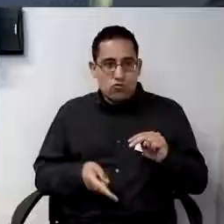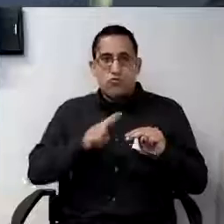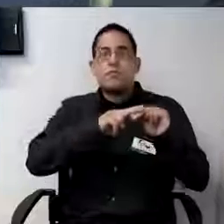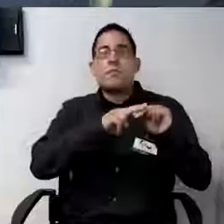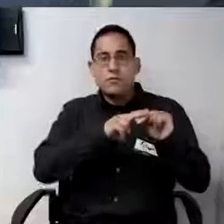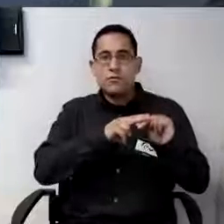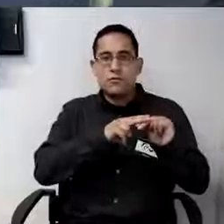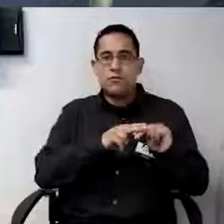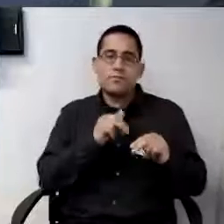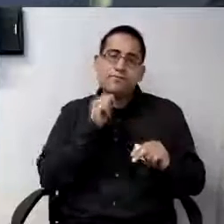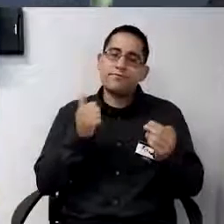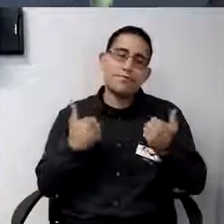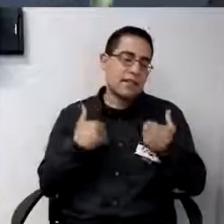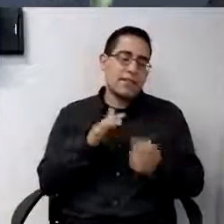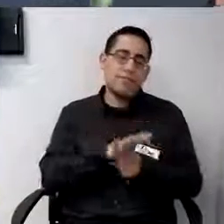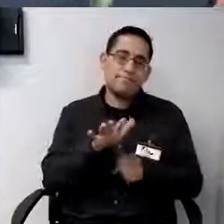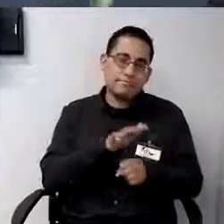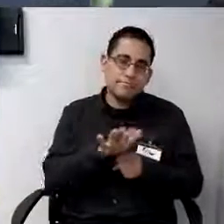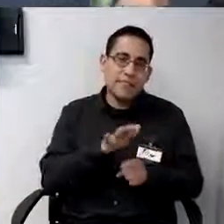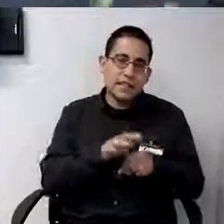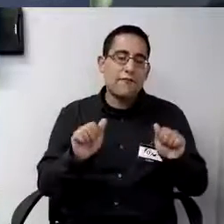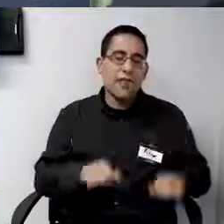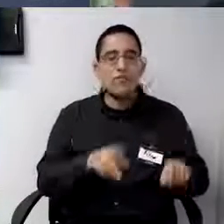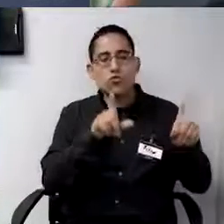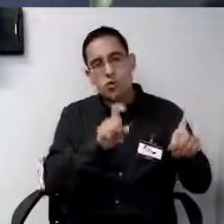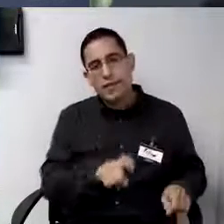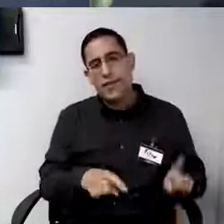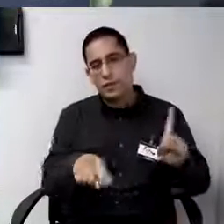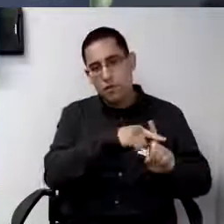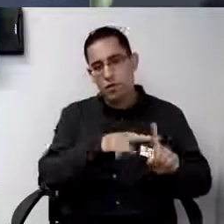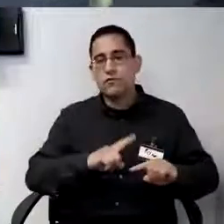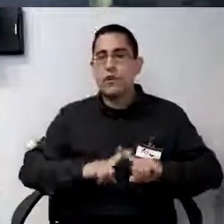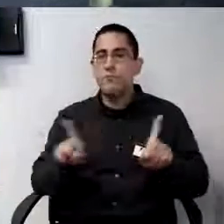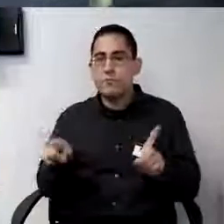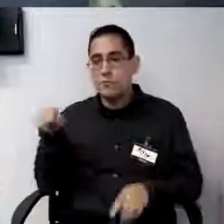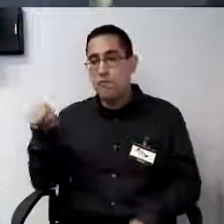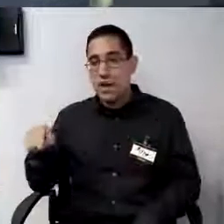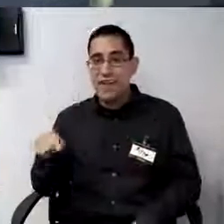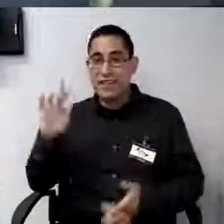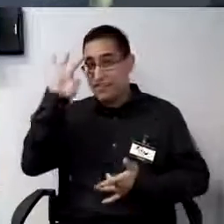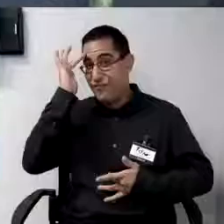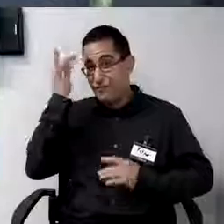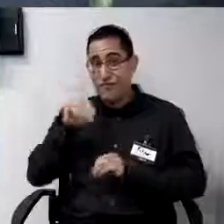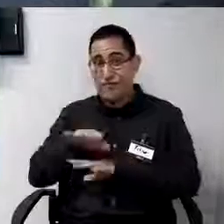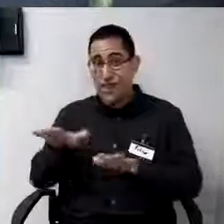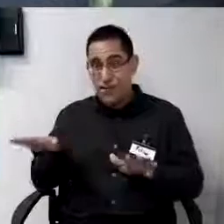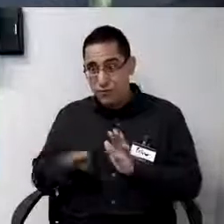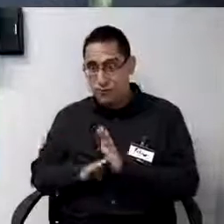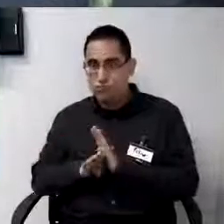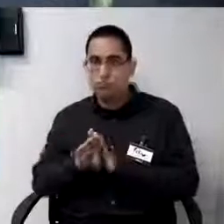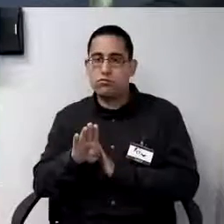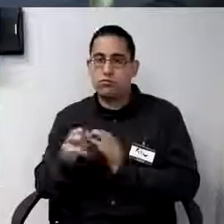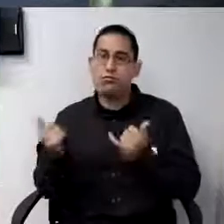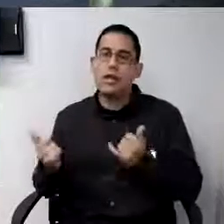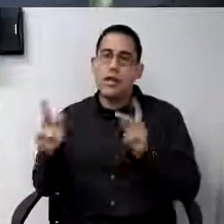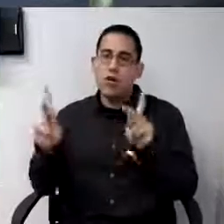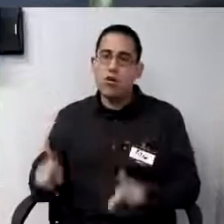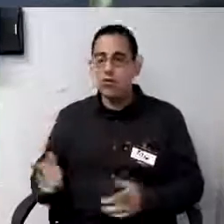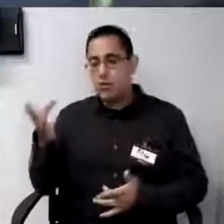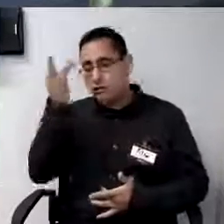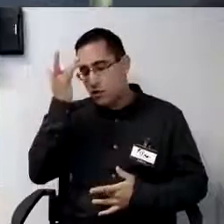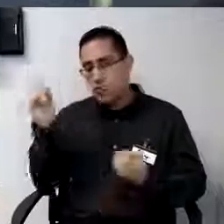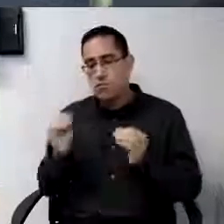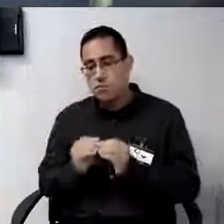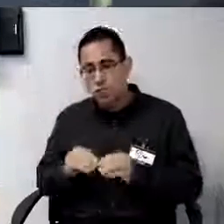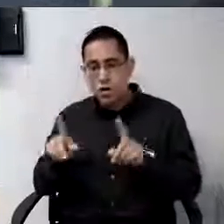have enough load to test positive, but as it continued to replicate, now they became sicker and now they're testing